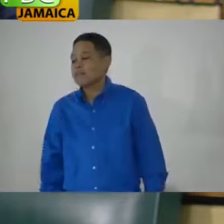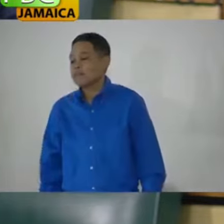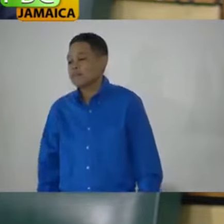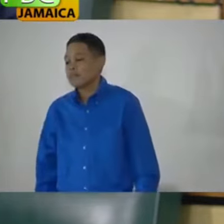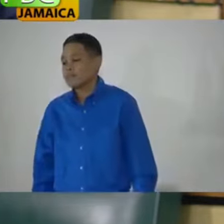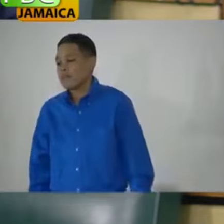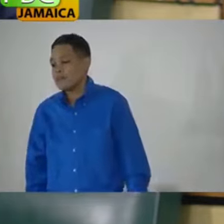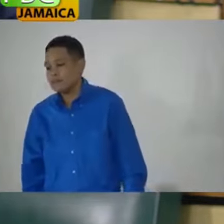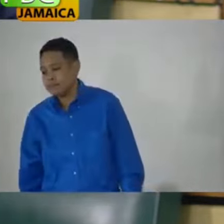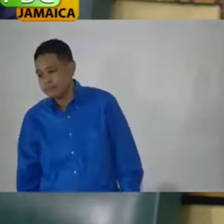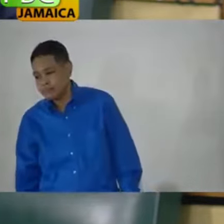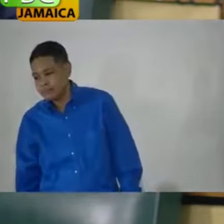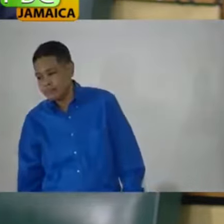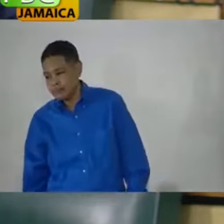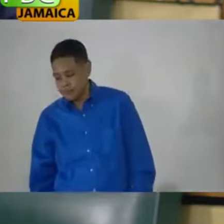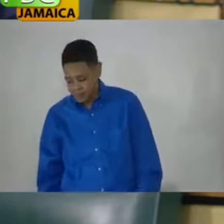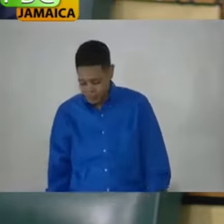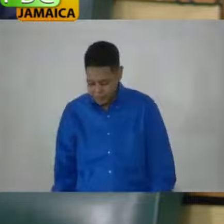Madam Speaker,